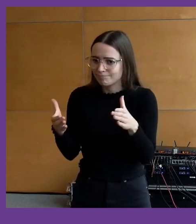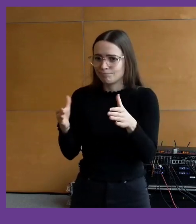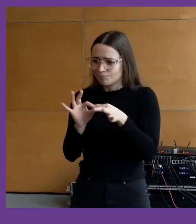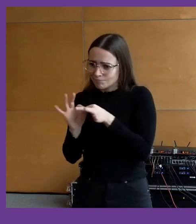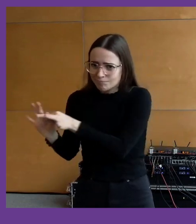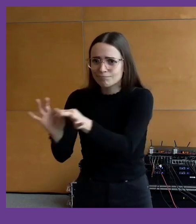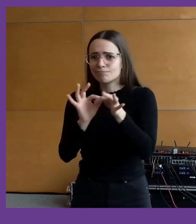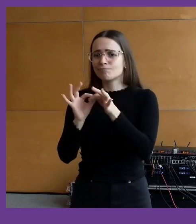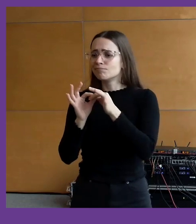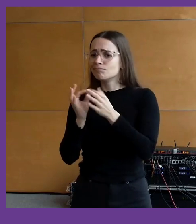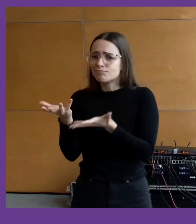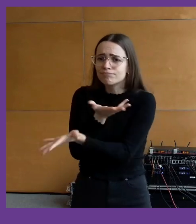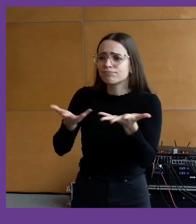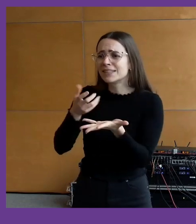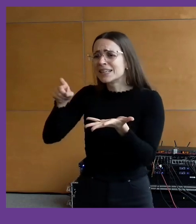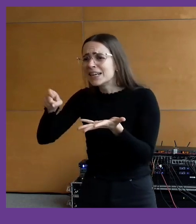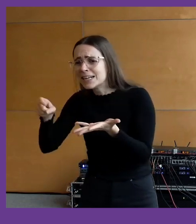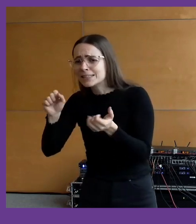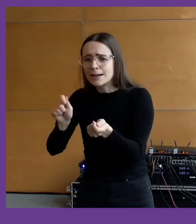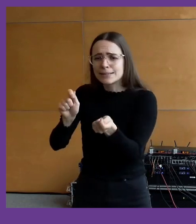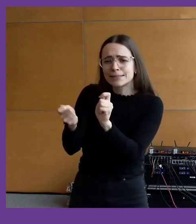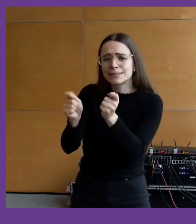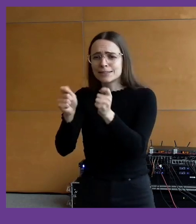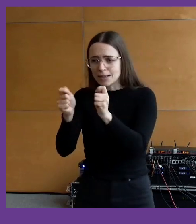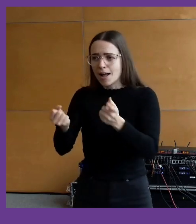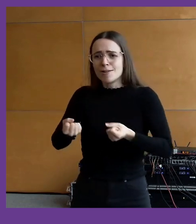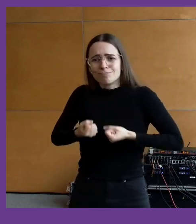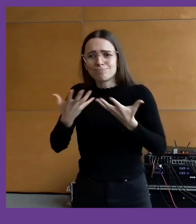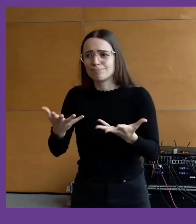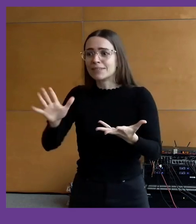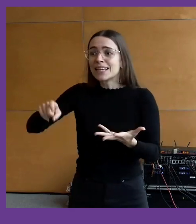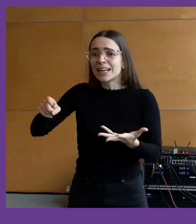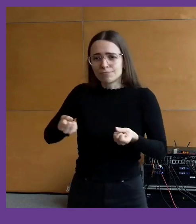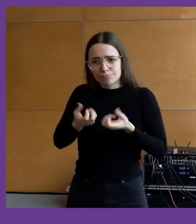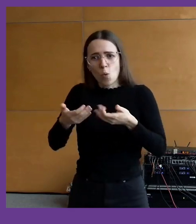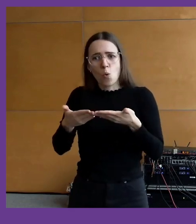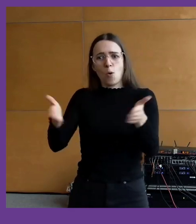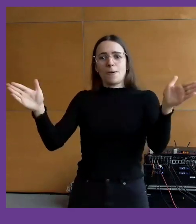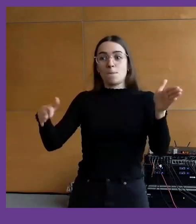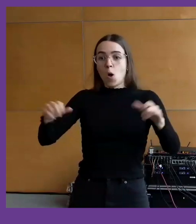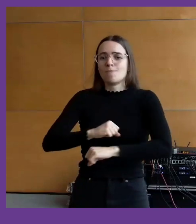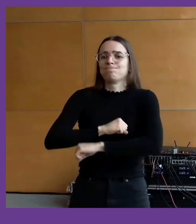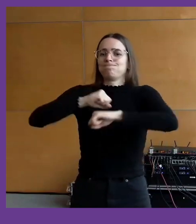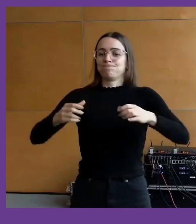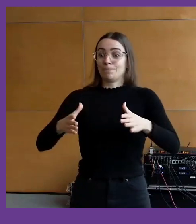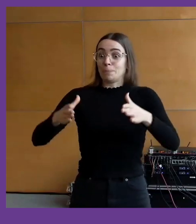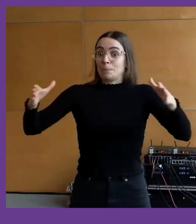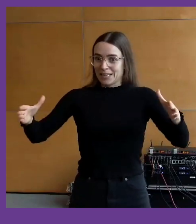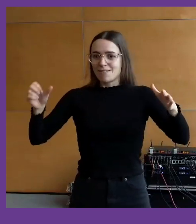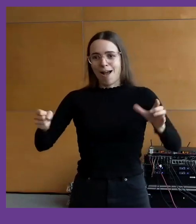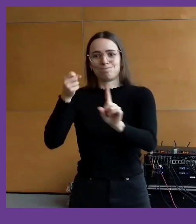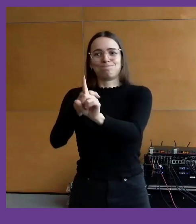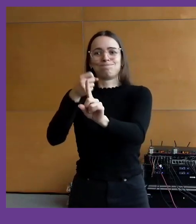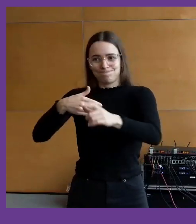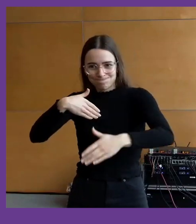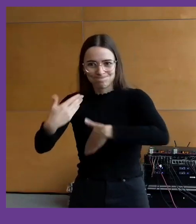important area, because not only for the essence of it itself, but also from